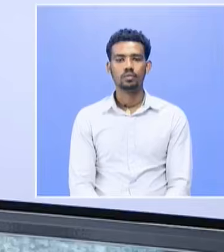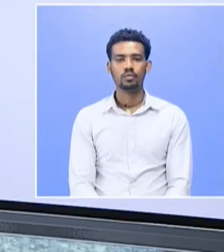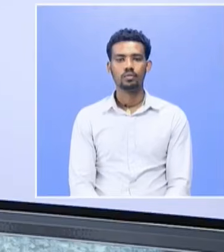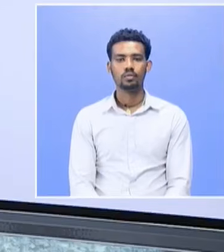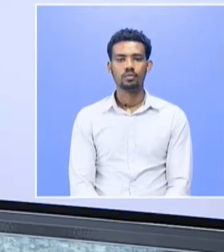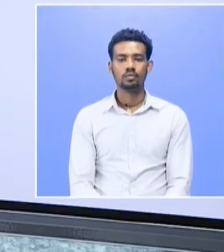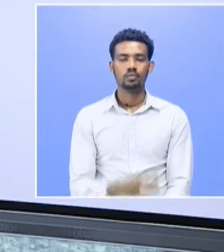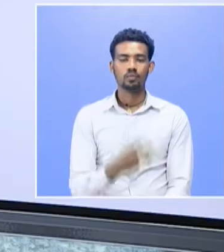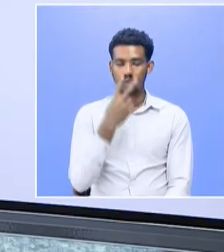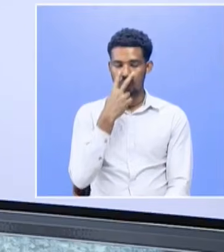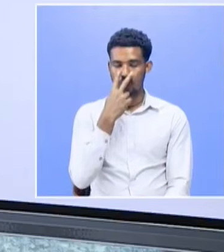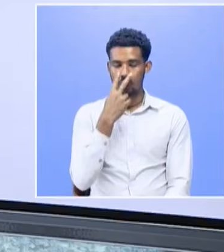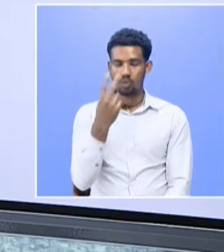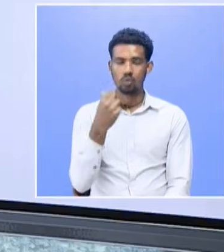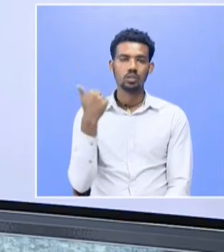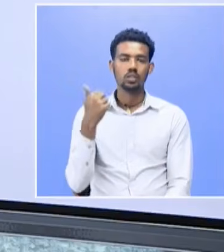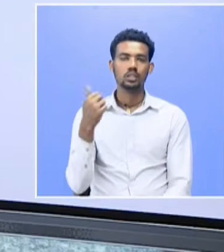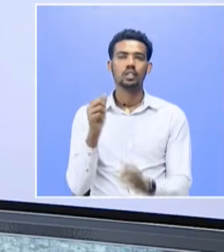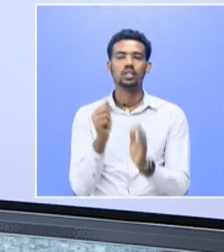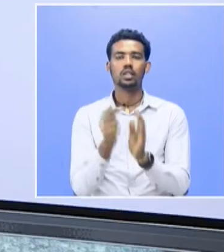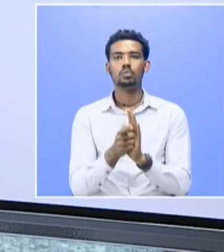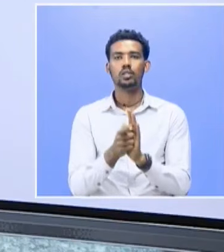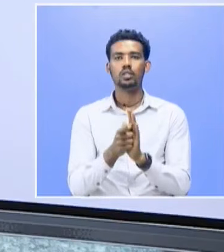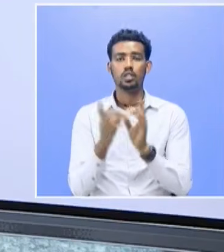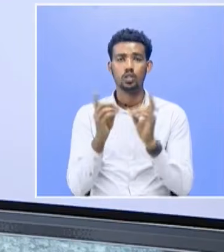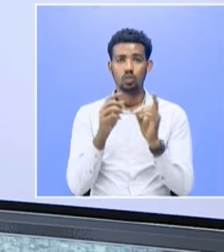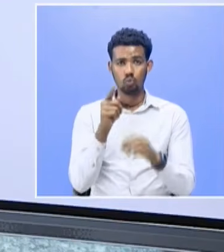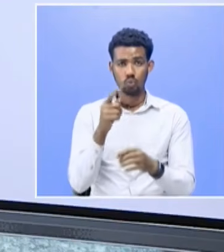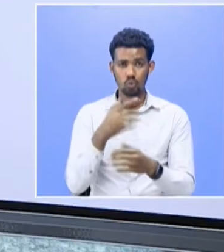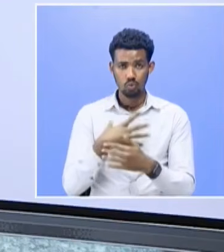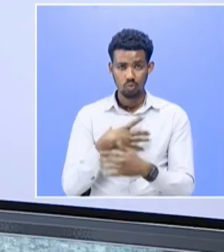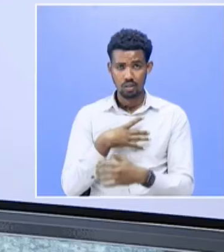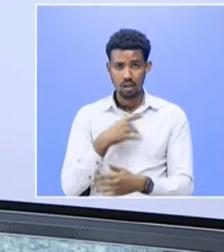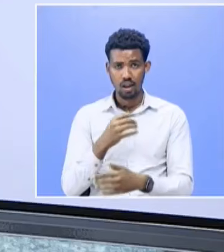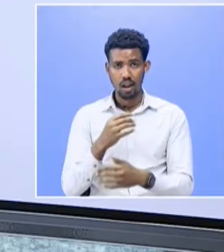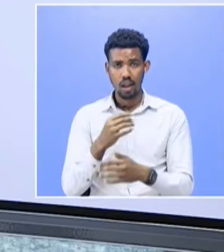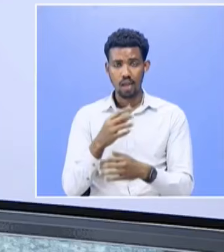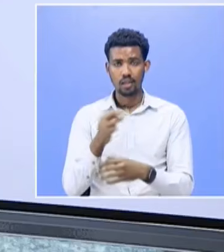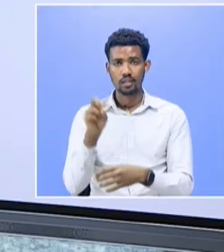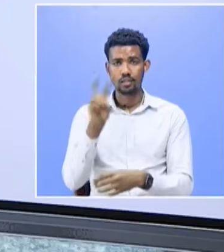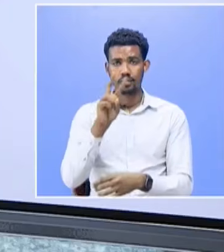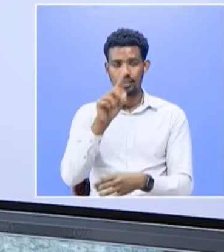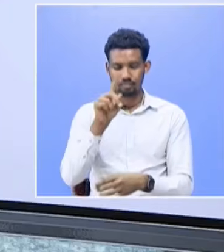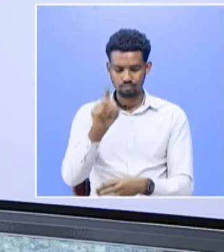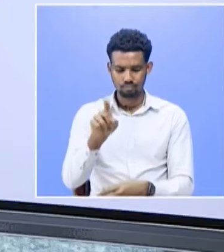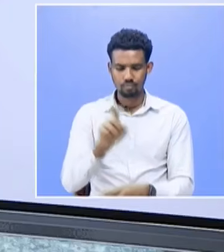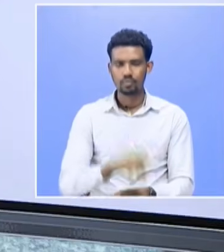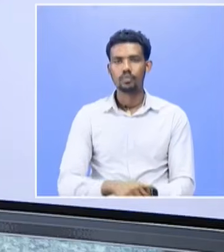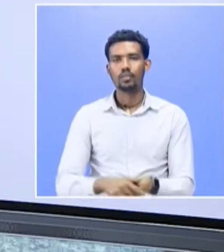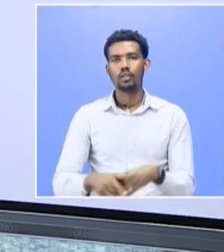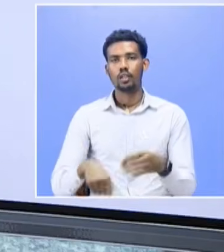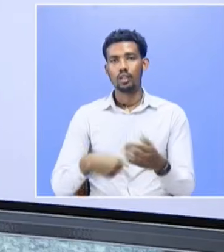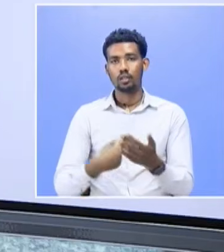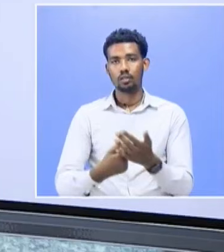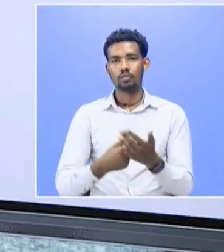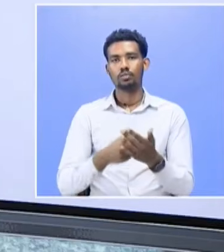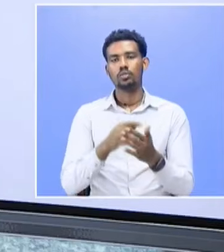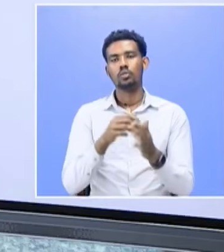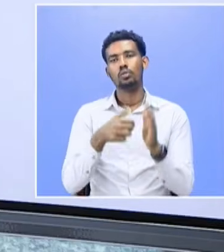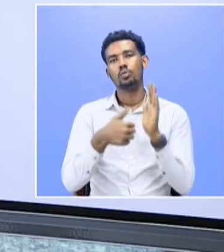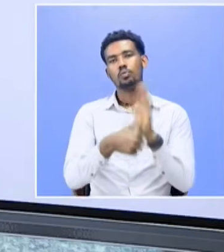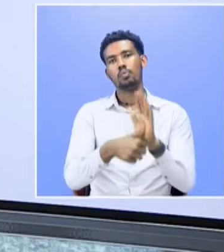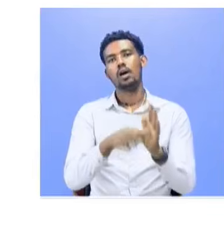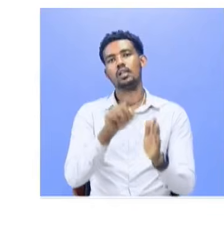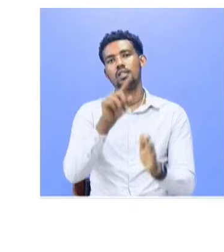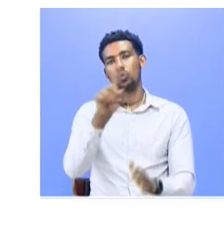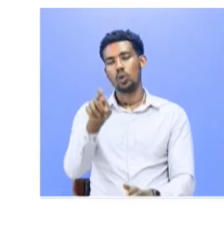Look this example. Do you like watching TV? I'm using question mark to make it what? Question. Here is